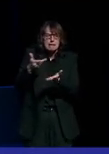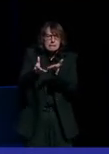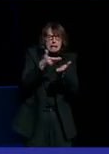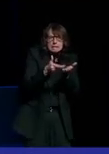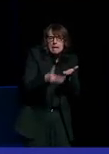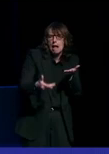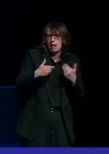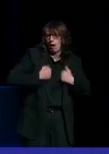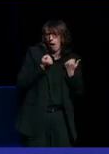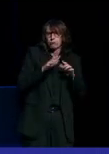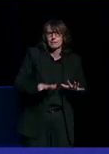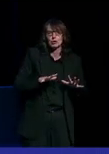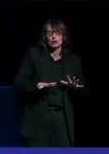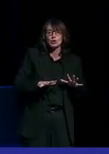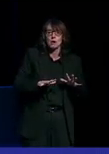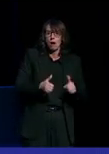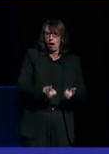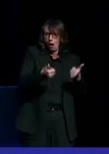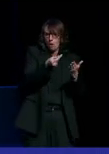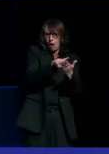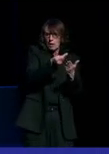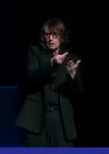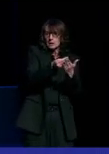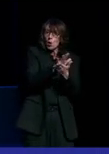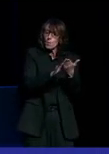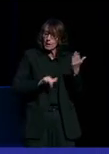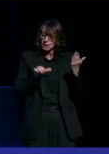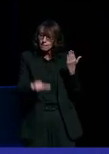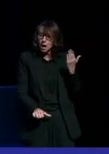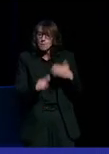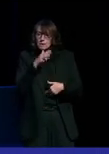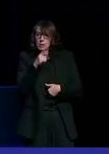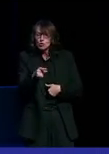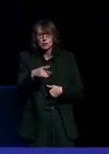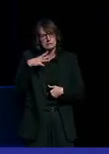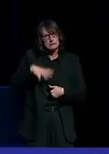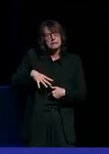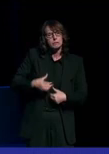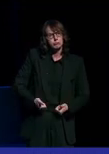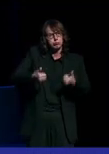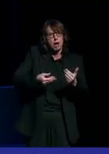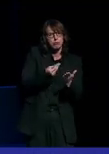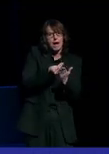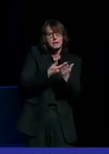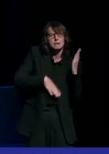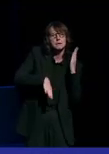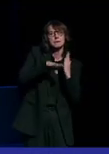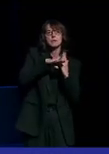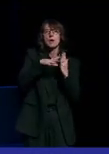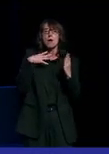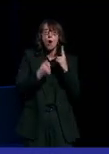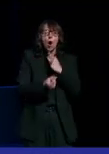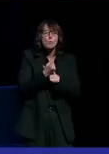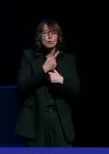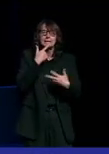around the world, at premium prices that our farmers, fishermen and food producers deserve. We have huge opportunities, from